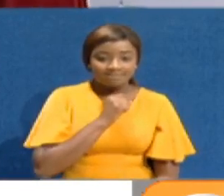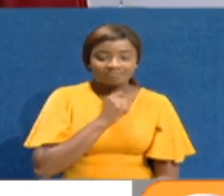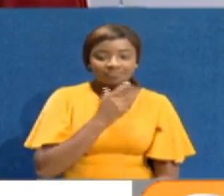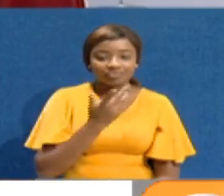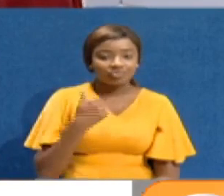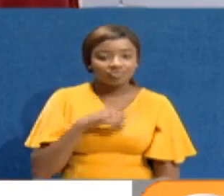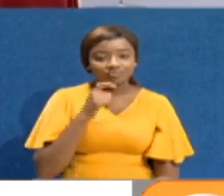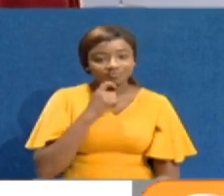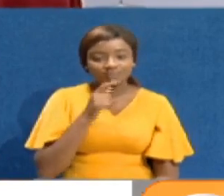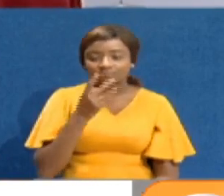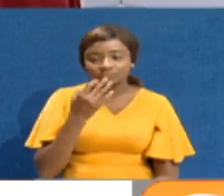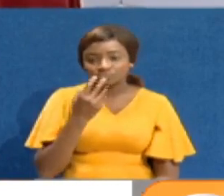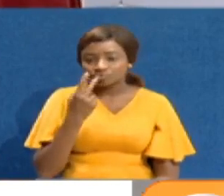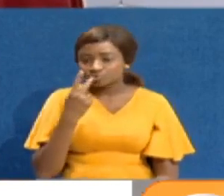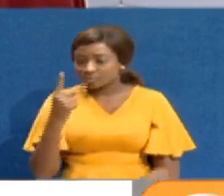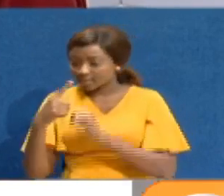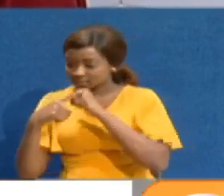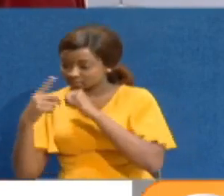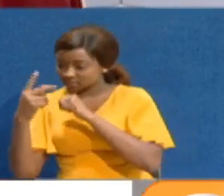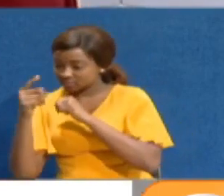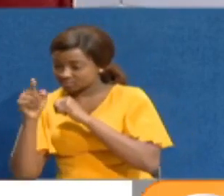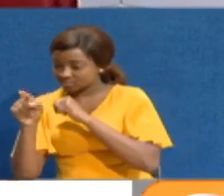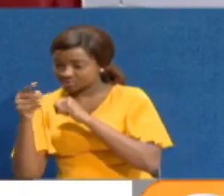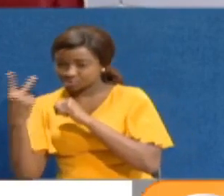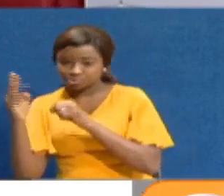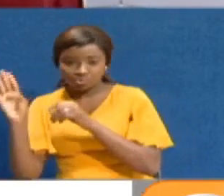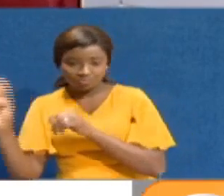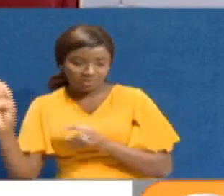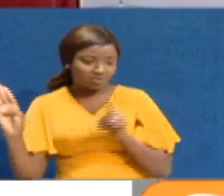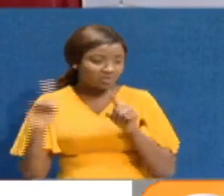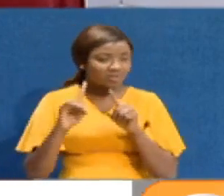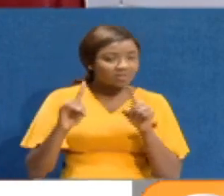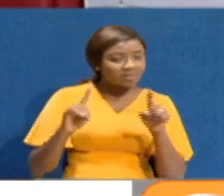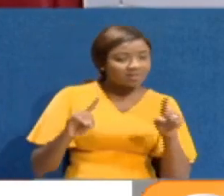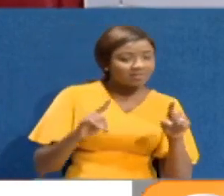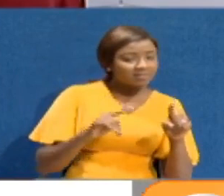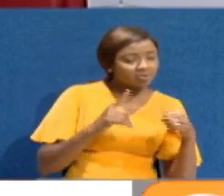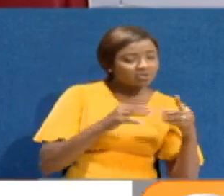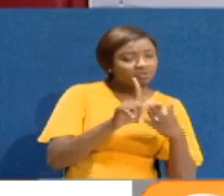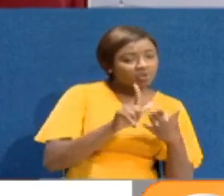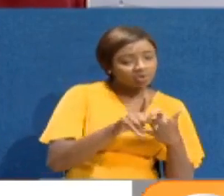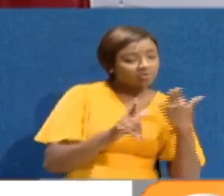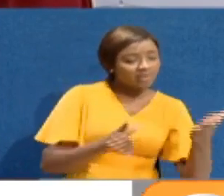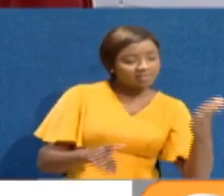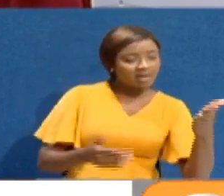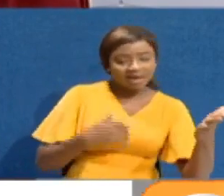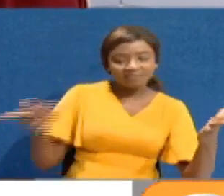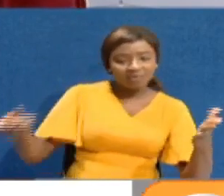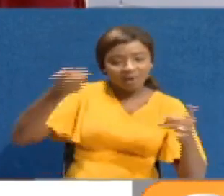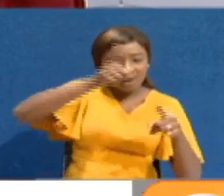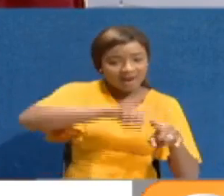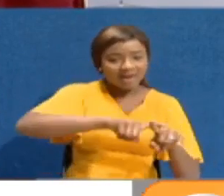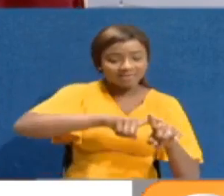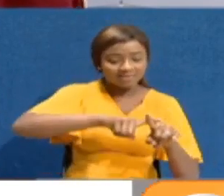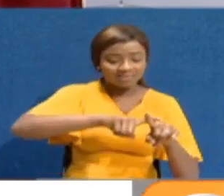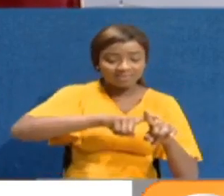asking ourselves. 260.2 billion shillings to add on to the growing public debt in the country, which as